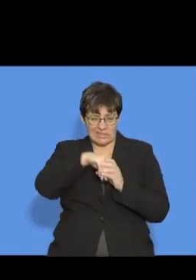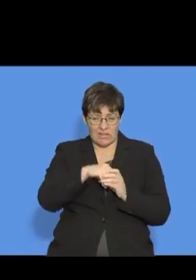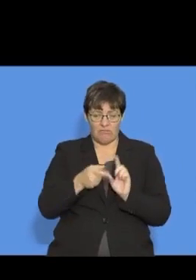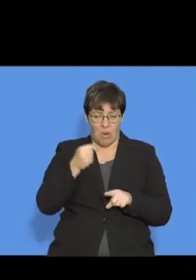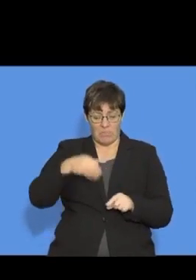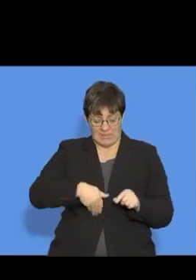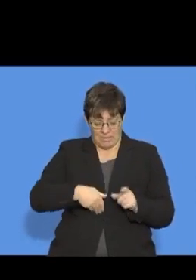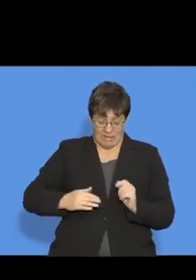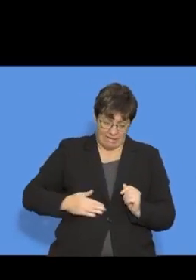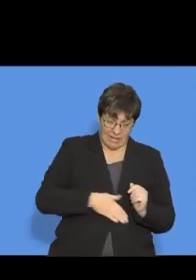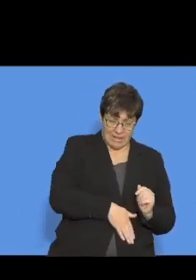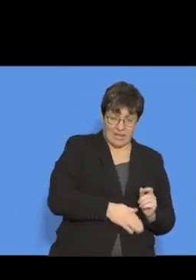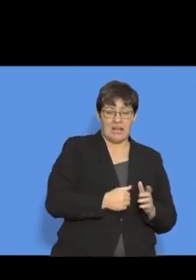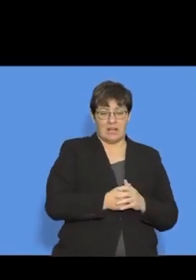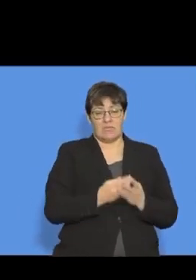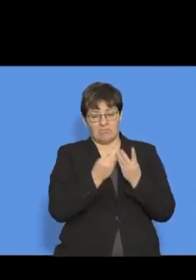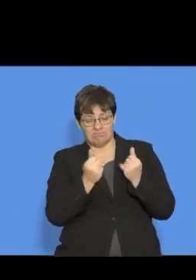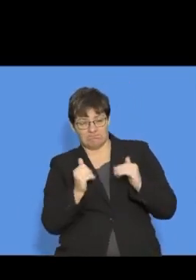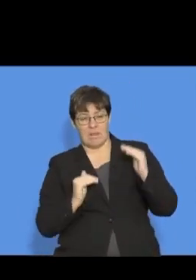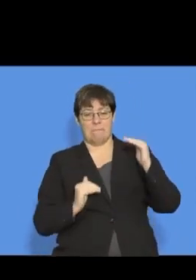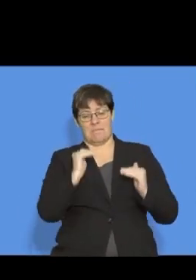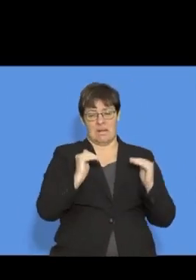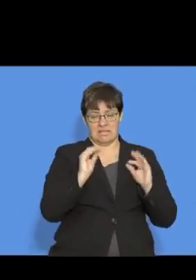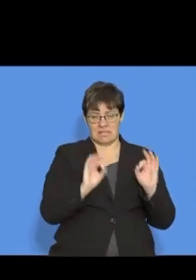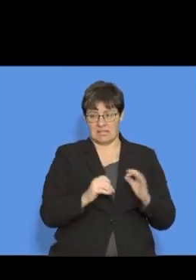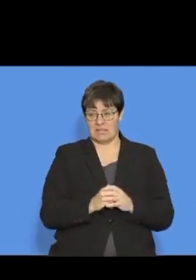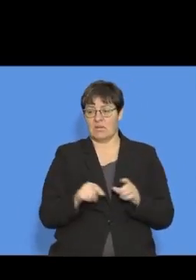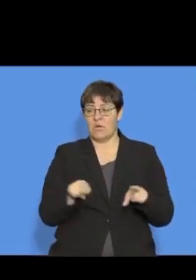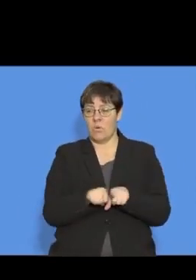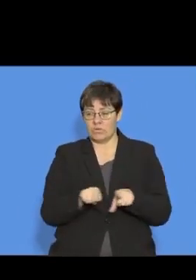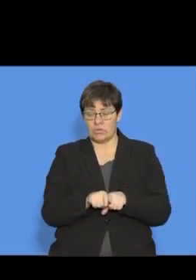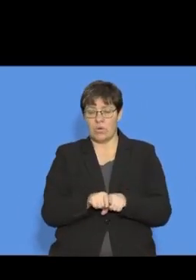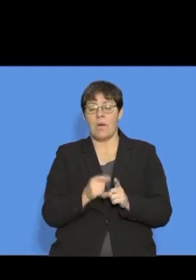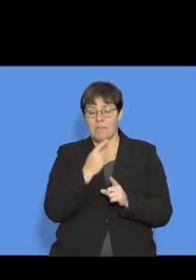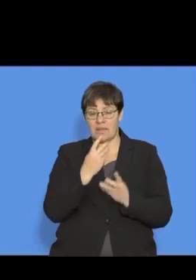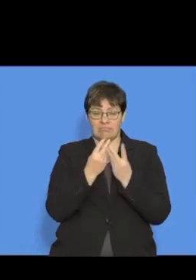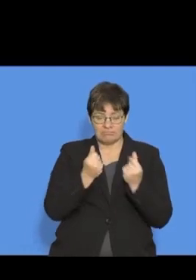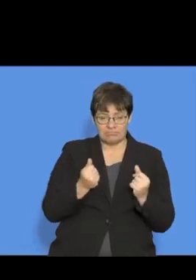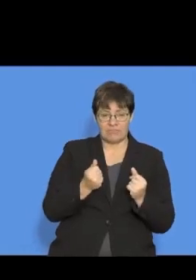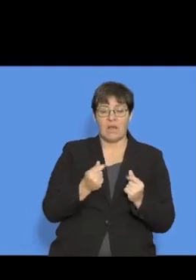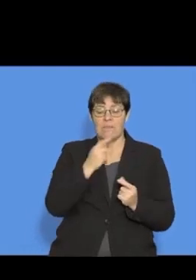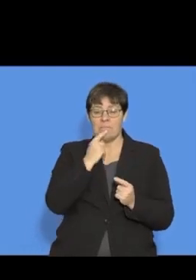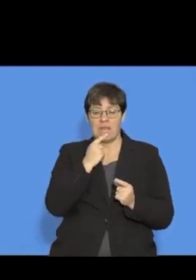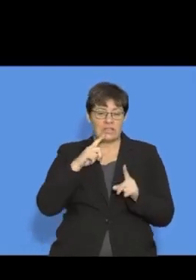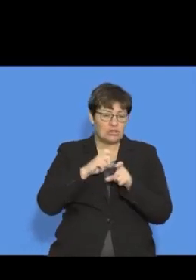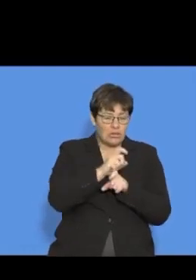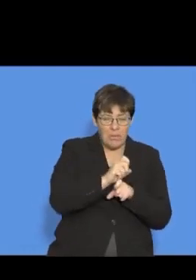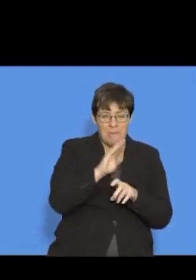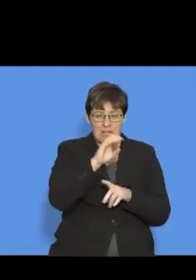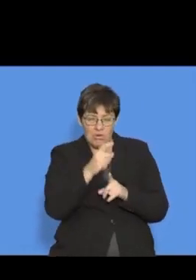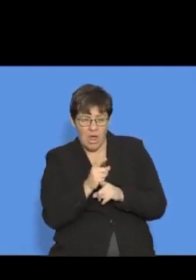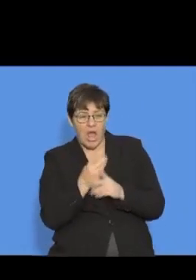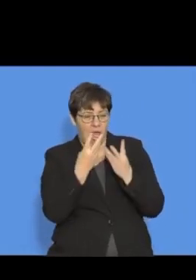fluid that comes from the stomach into the small intestine, and it also acts as an antiseptic to